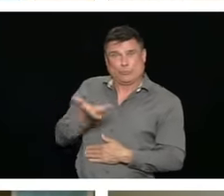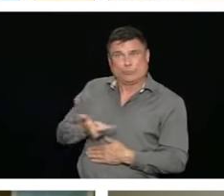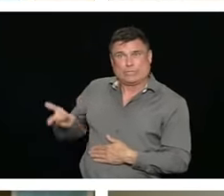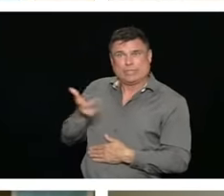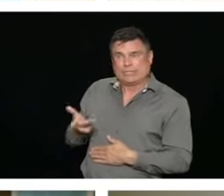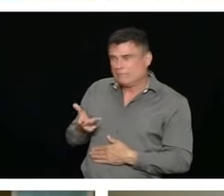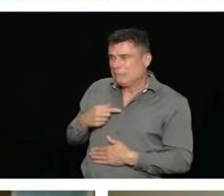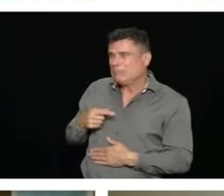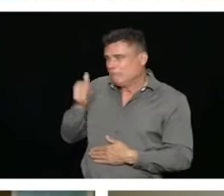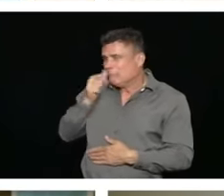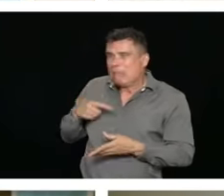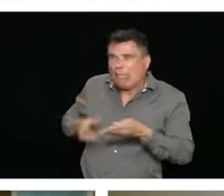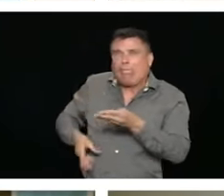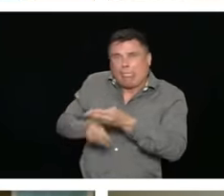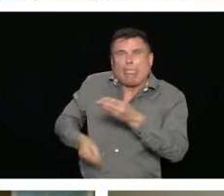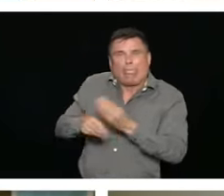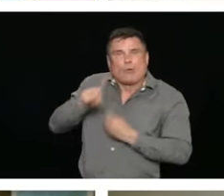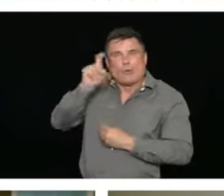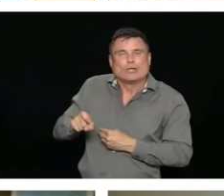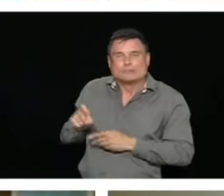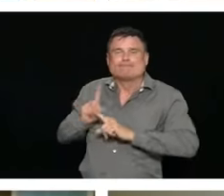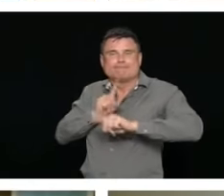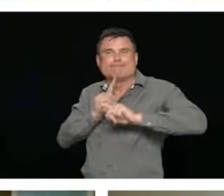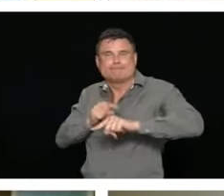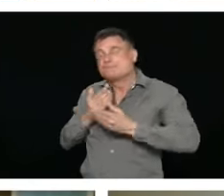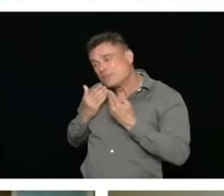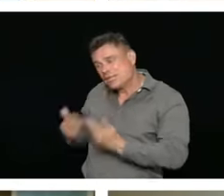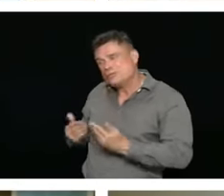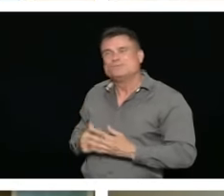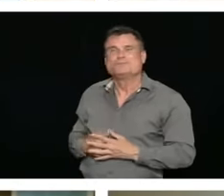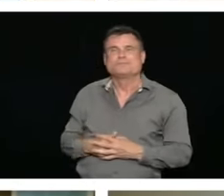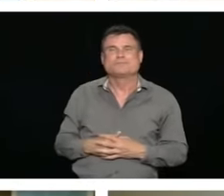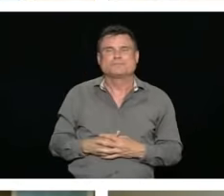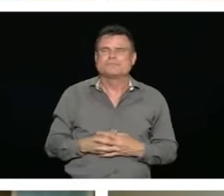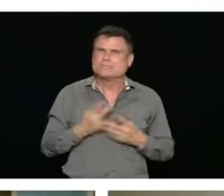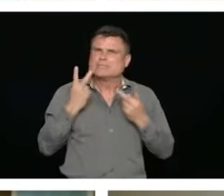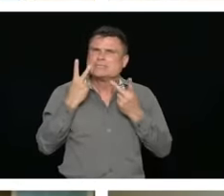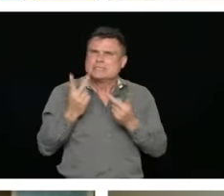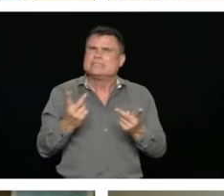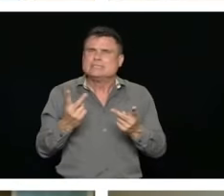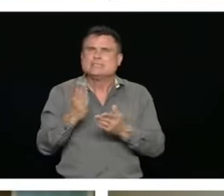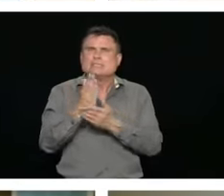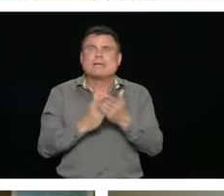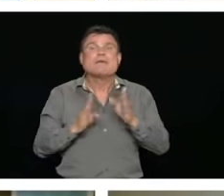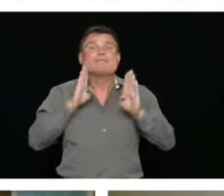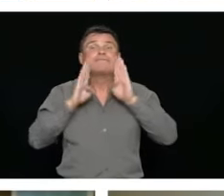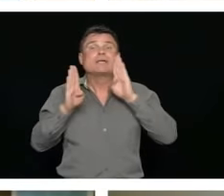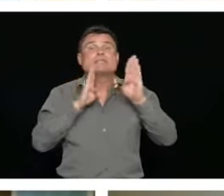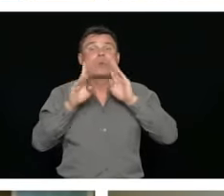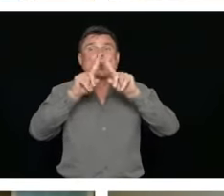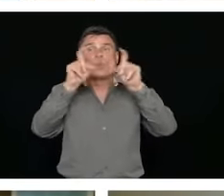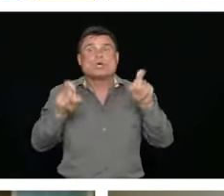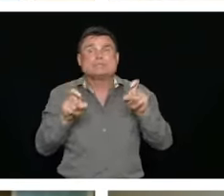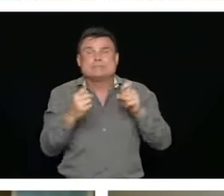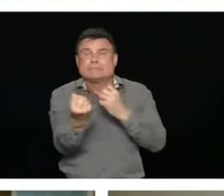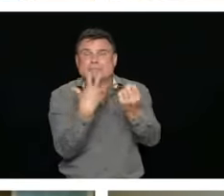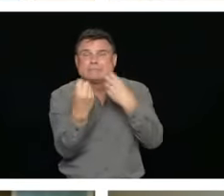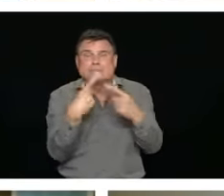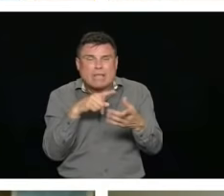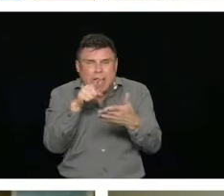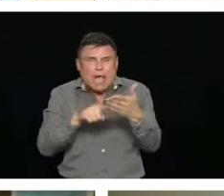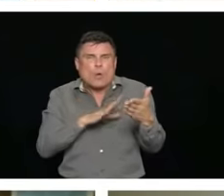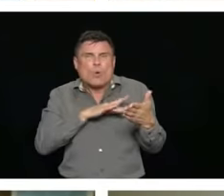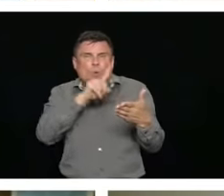of the questions we got on Facebook, we weren't able to get to, but thanks, a big shout out to the social media team who's been trying to answer some of those